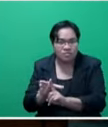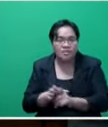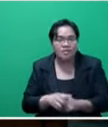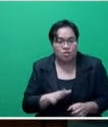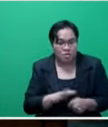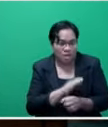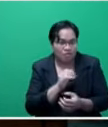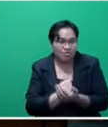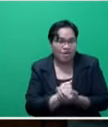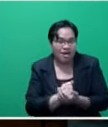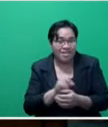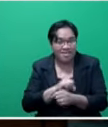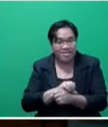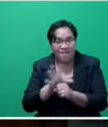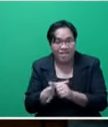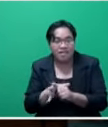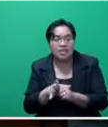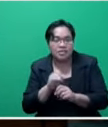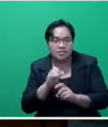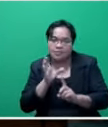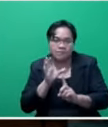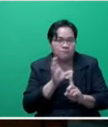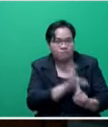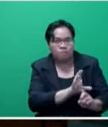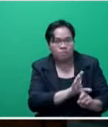that COVID-19 is contained.